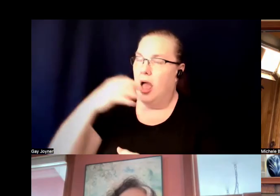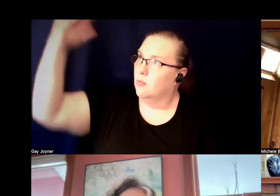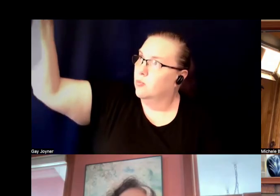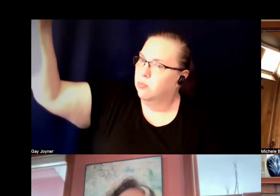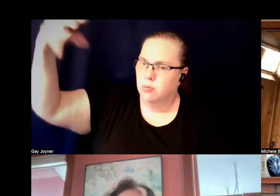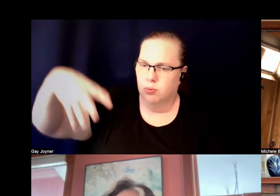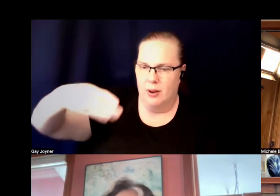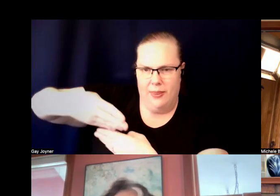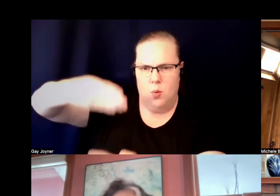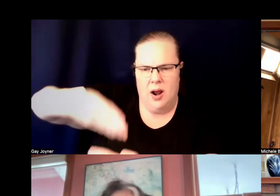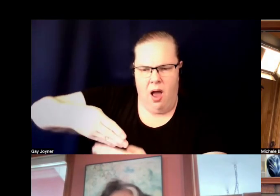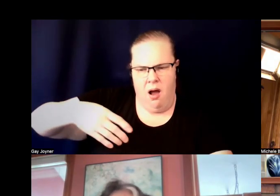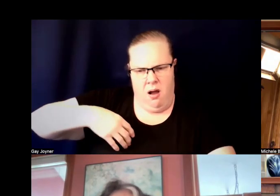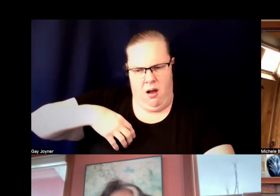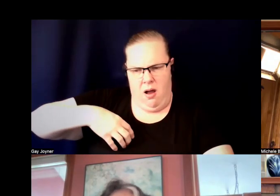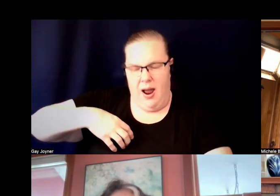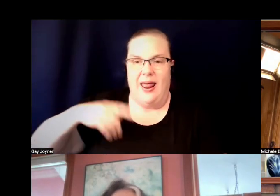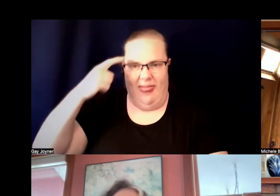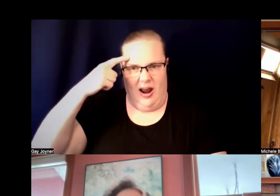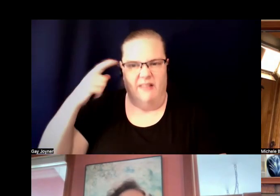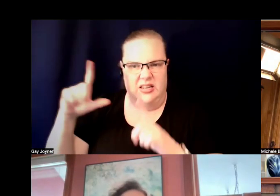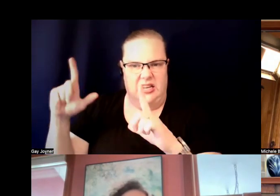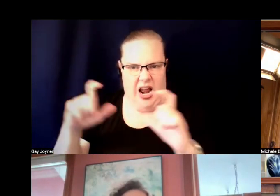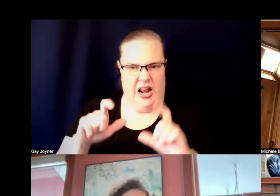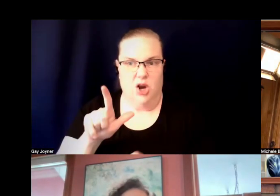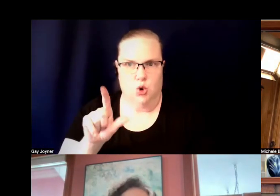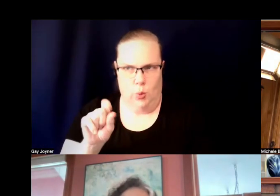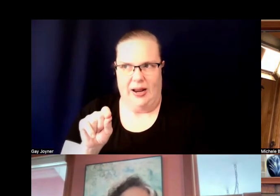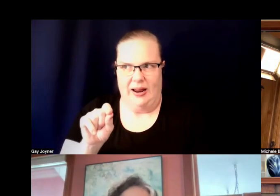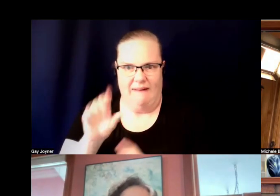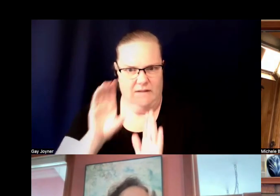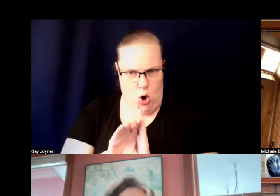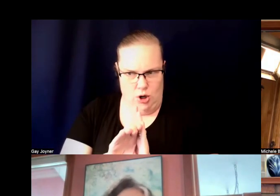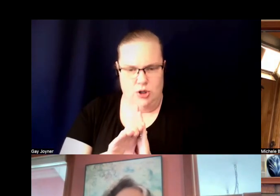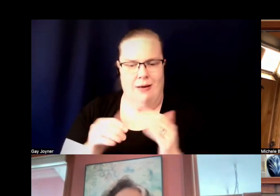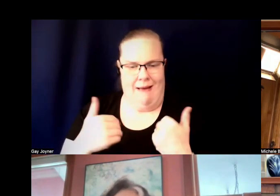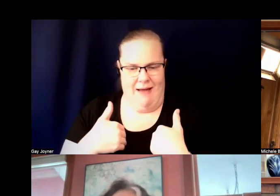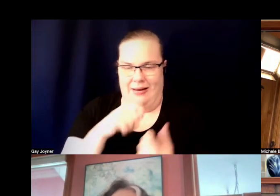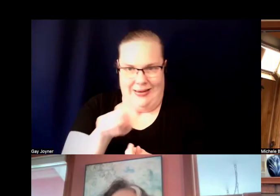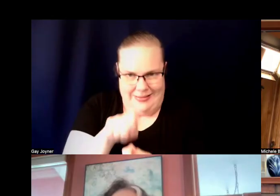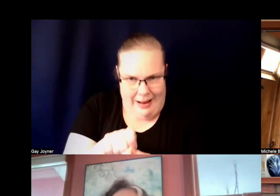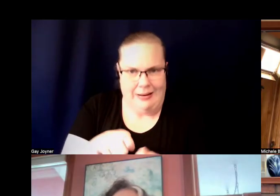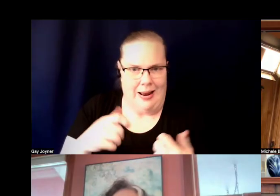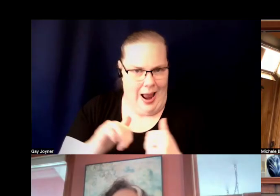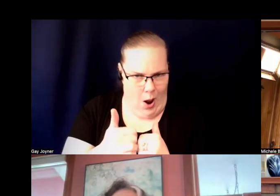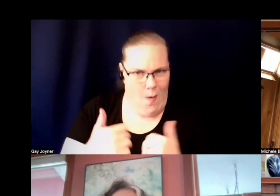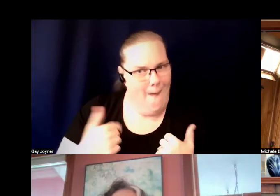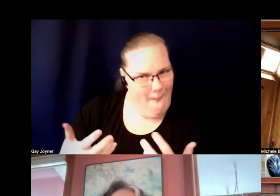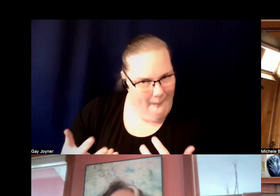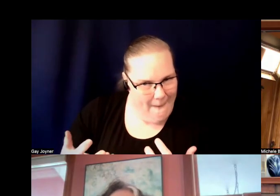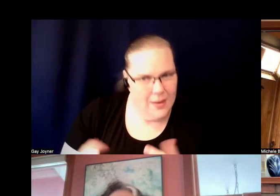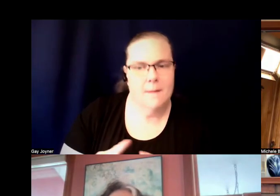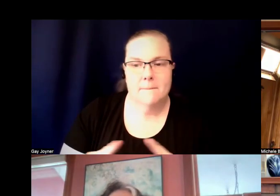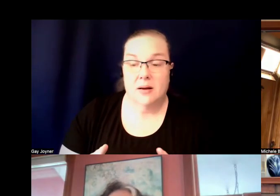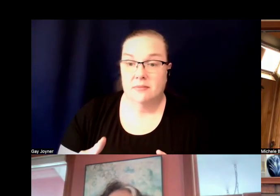oh my God, that's gorgeous. And I think I've taken 20 photographs Wow. trying to get it exactly the way I want it to be. And it's just,